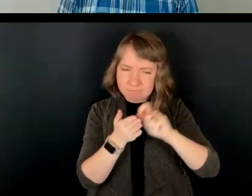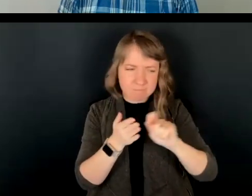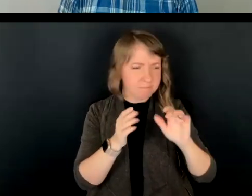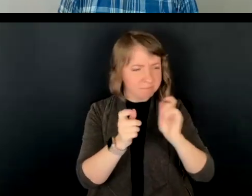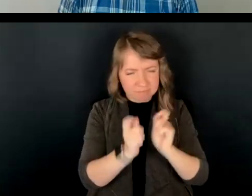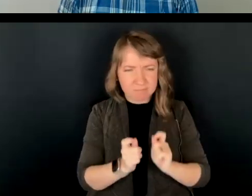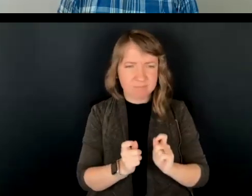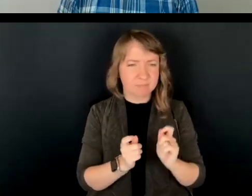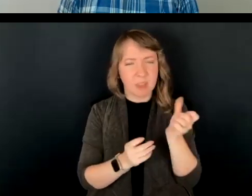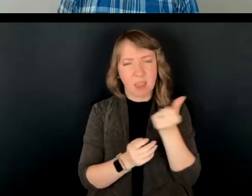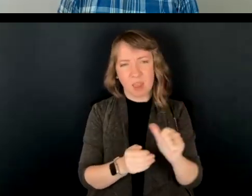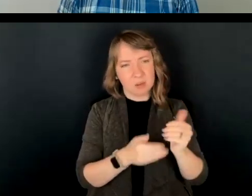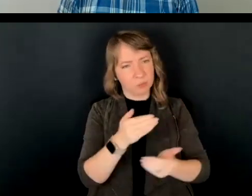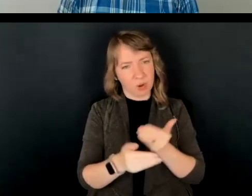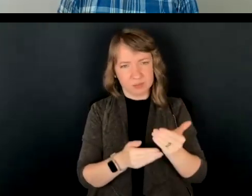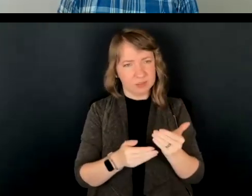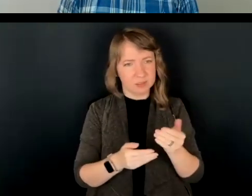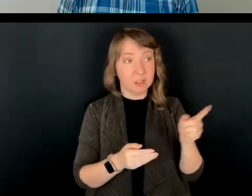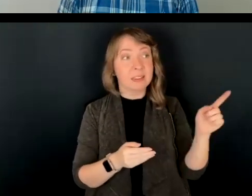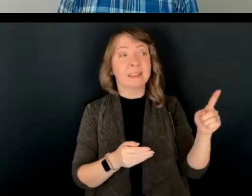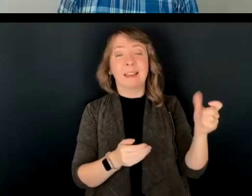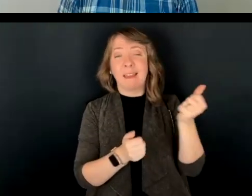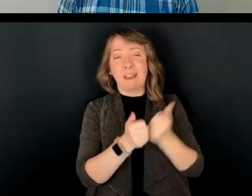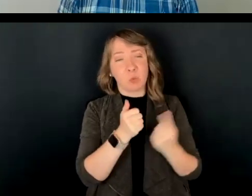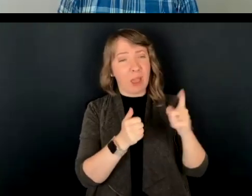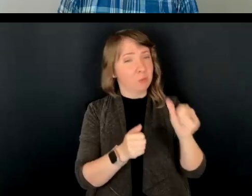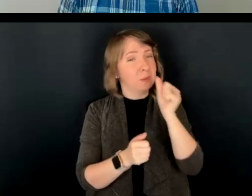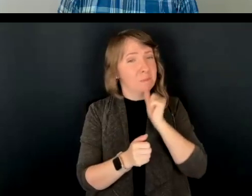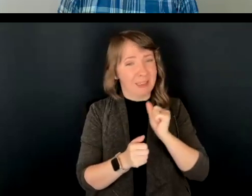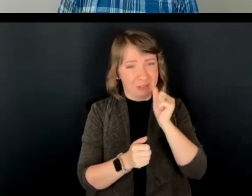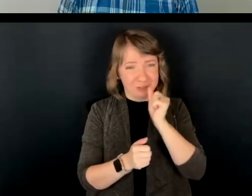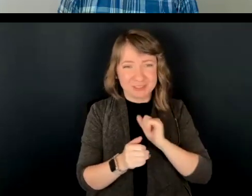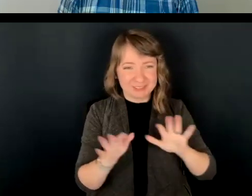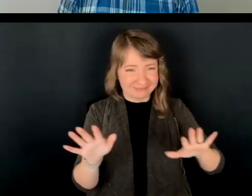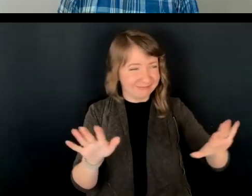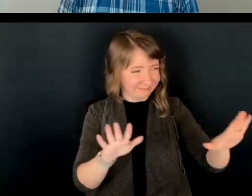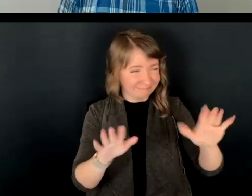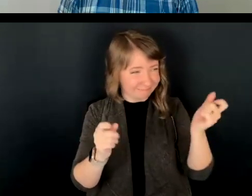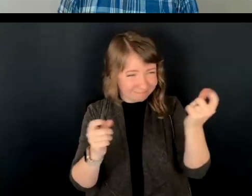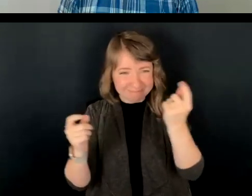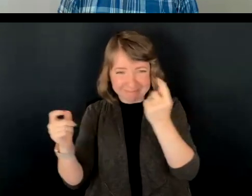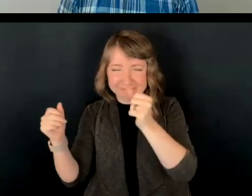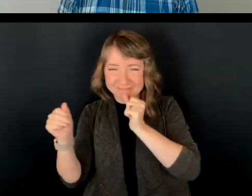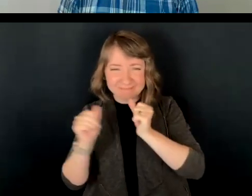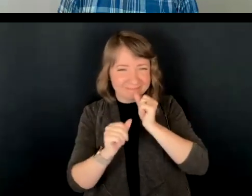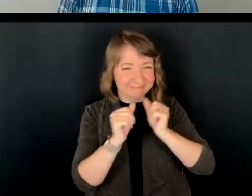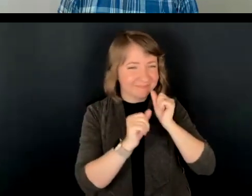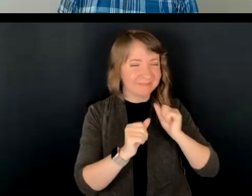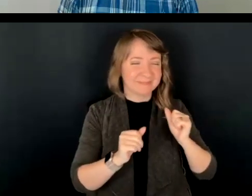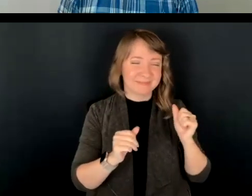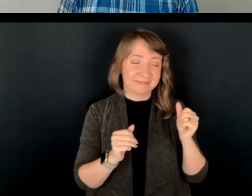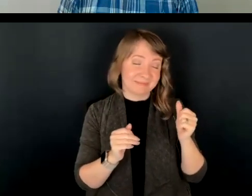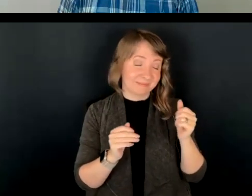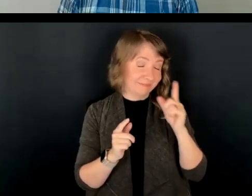and everybody's got to be graceful with this, with each other, and because it does get really